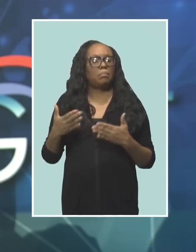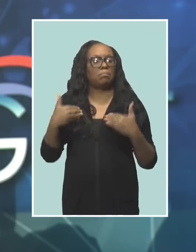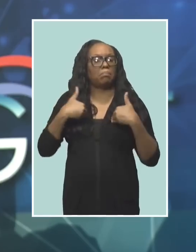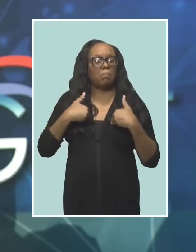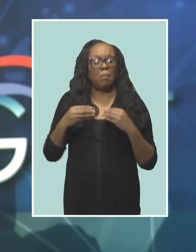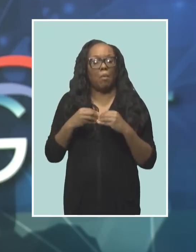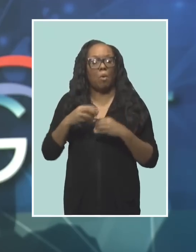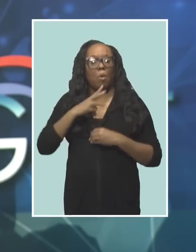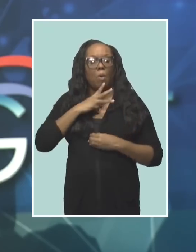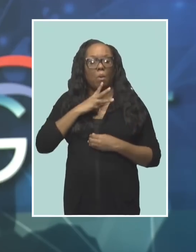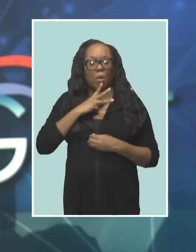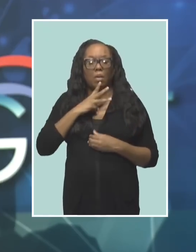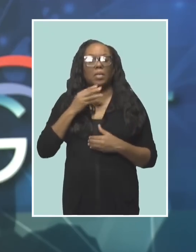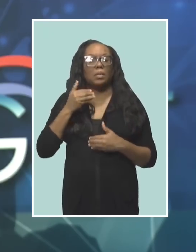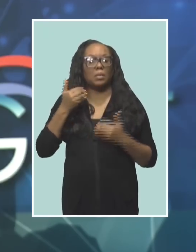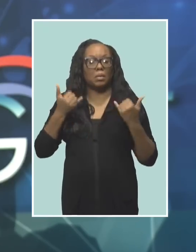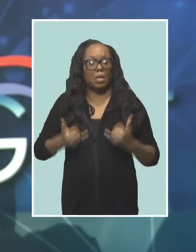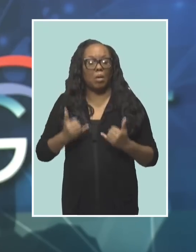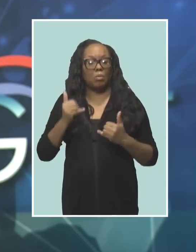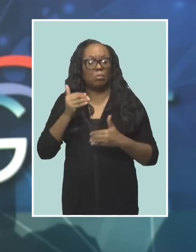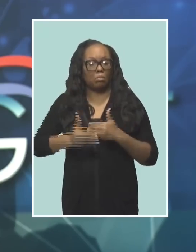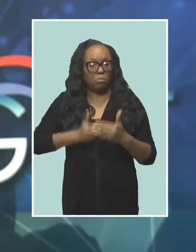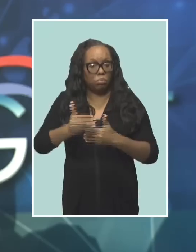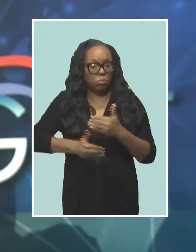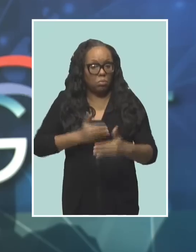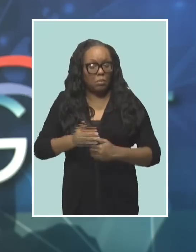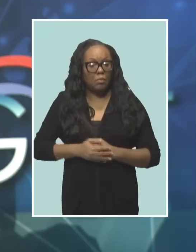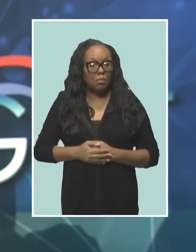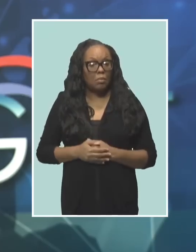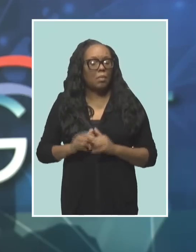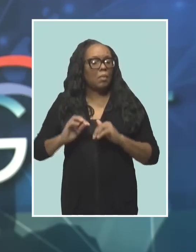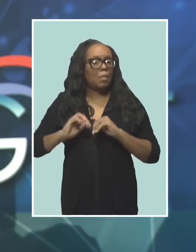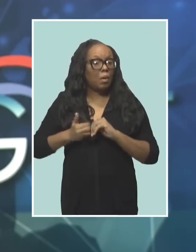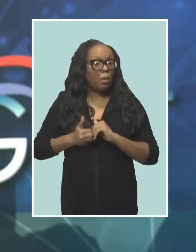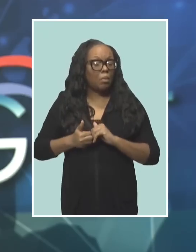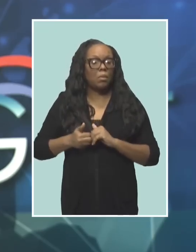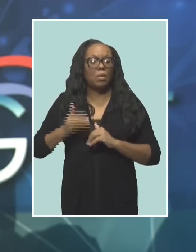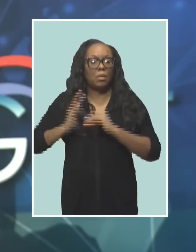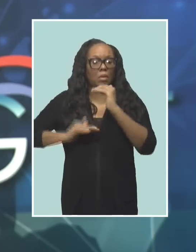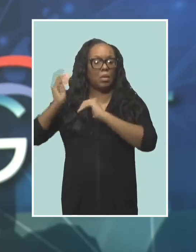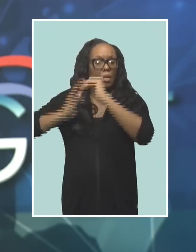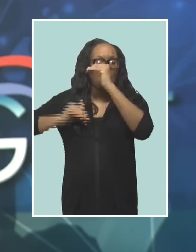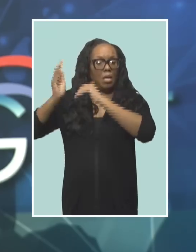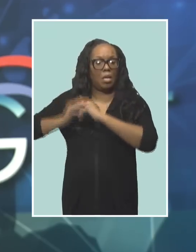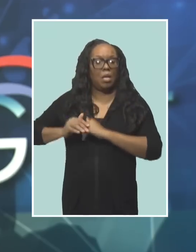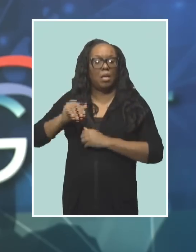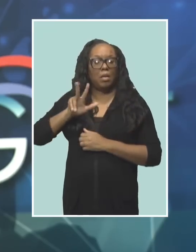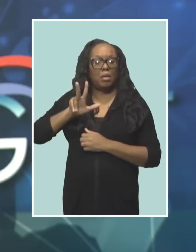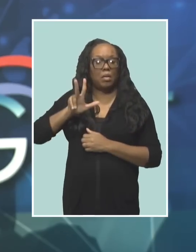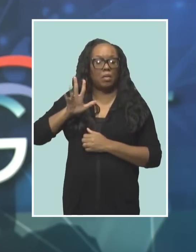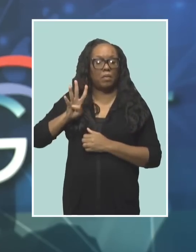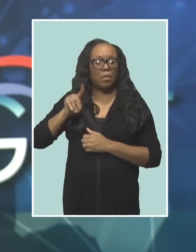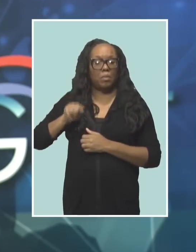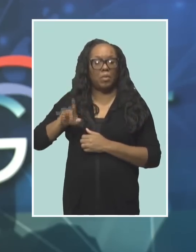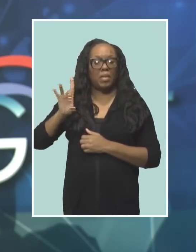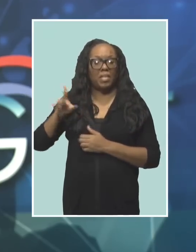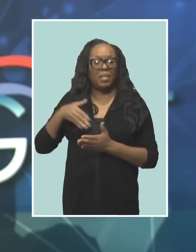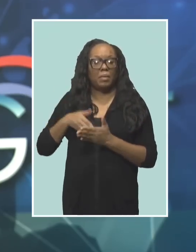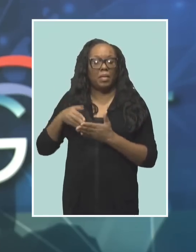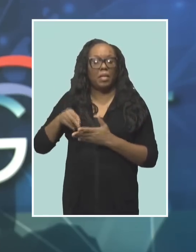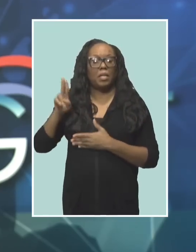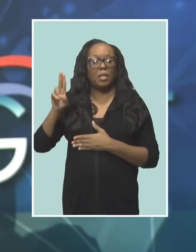for farmers, is well advanced. It involves the construction of a US $34.8 million tertiary treatment